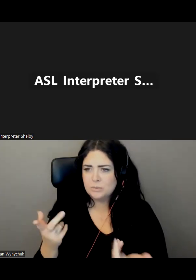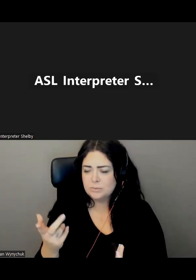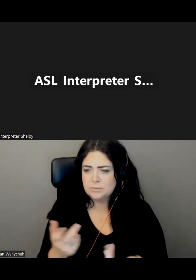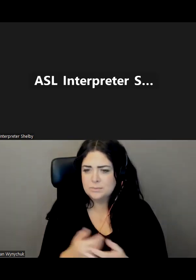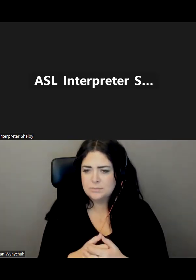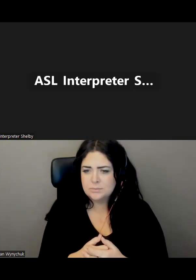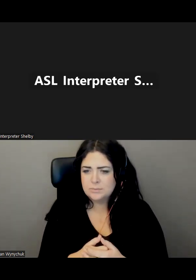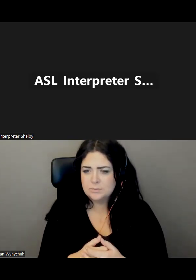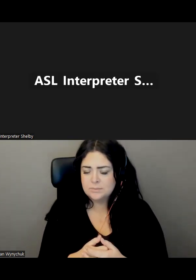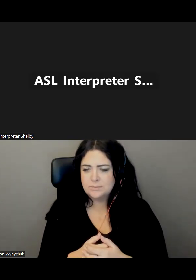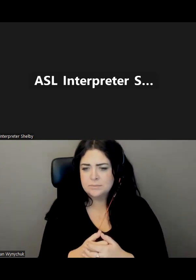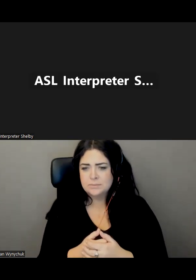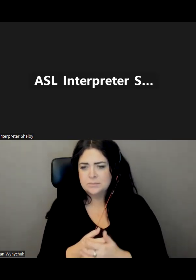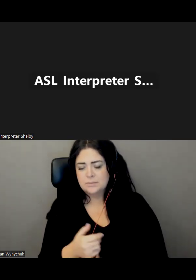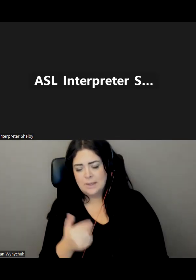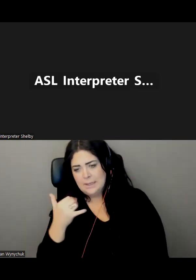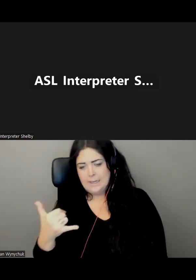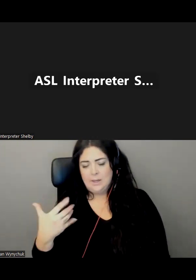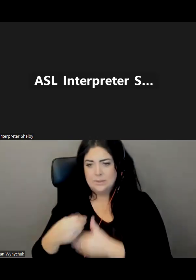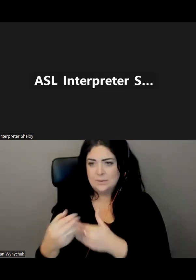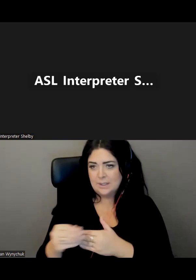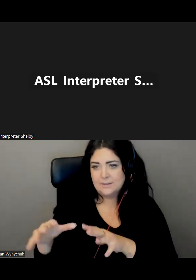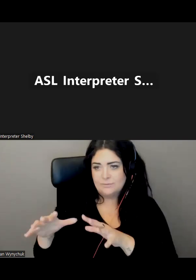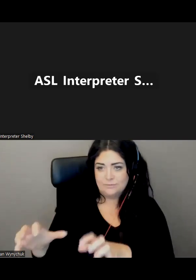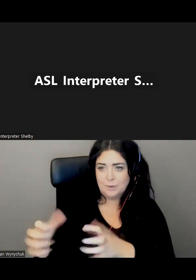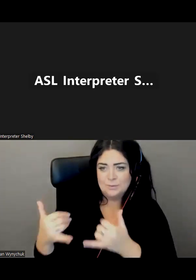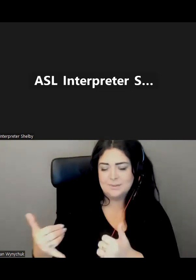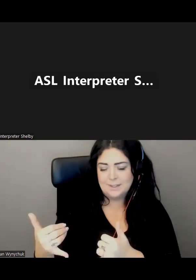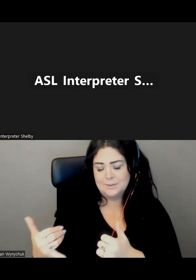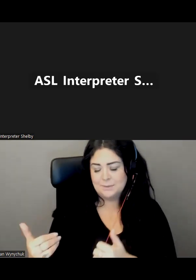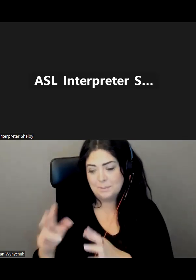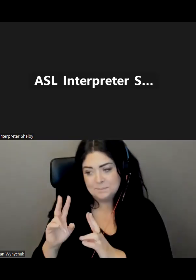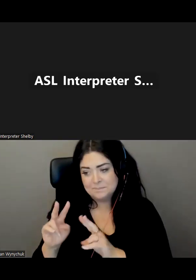is pretty much frozen right now. So I'm looking forward to it